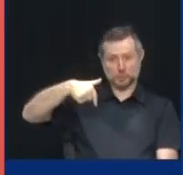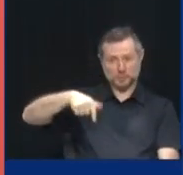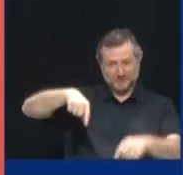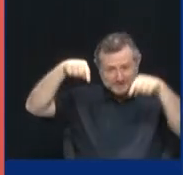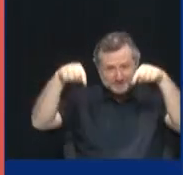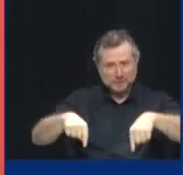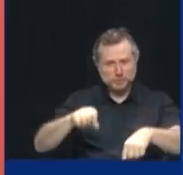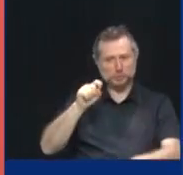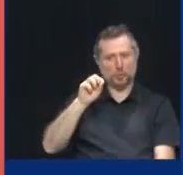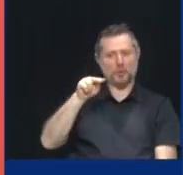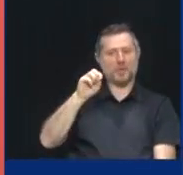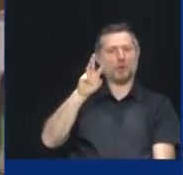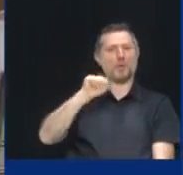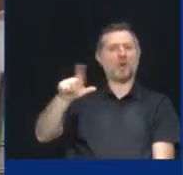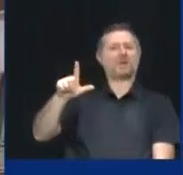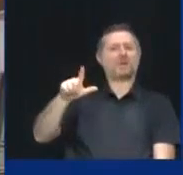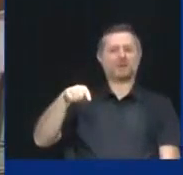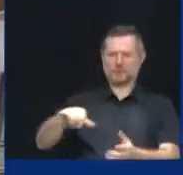York.